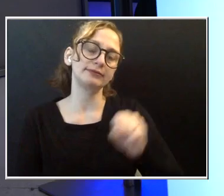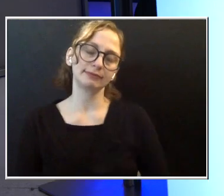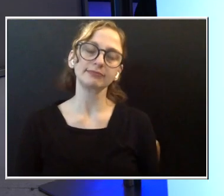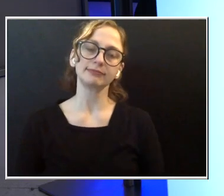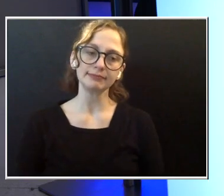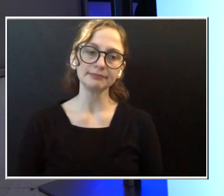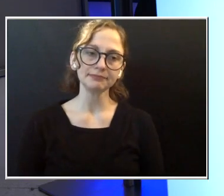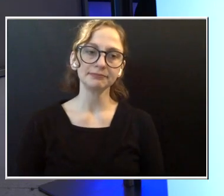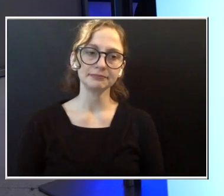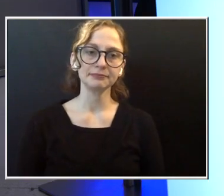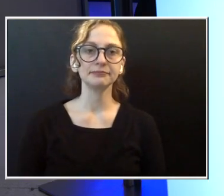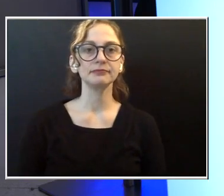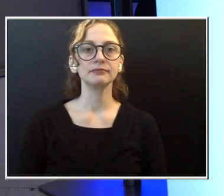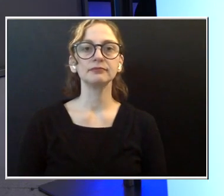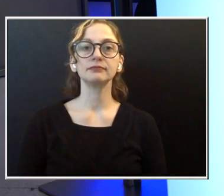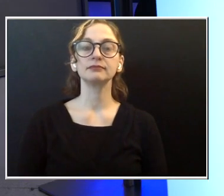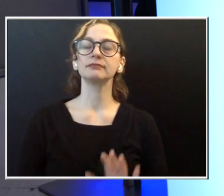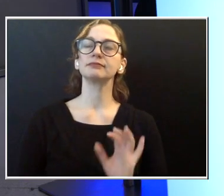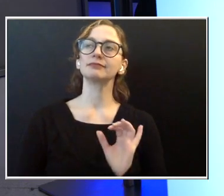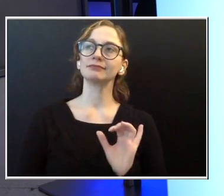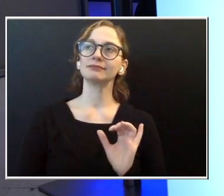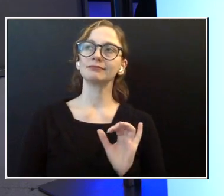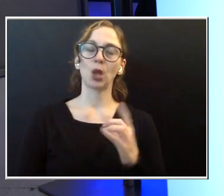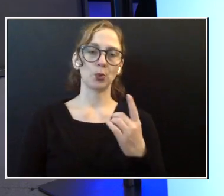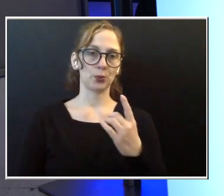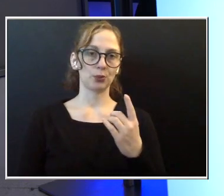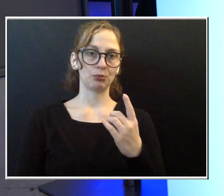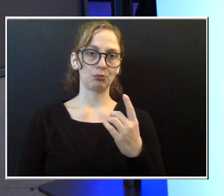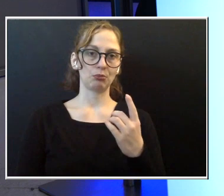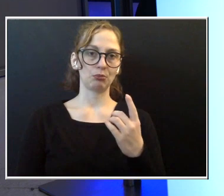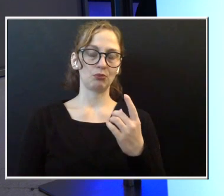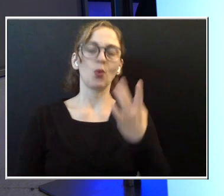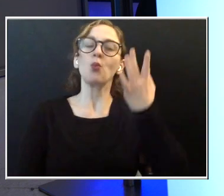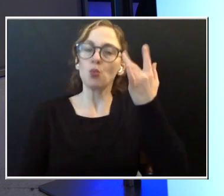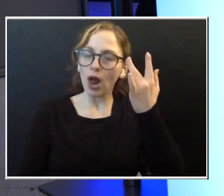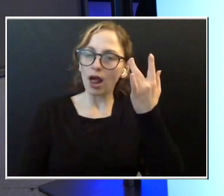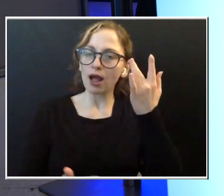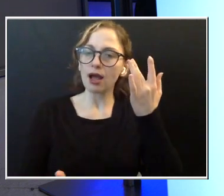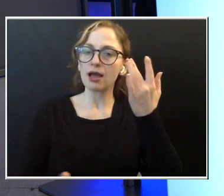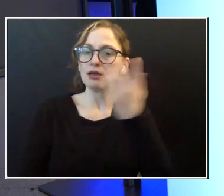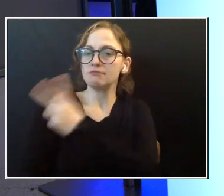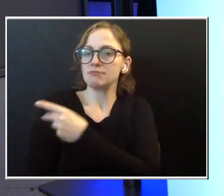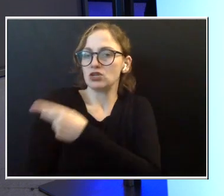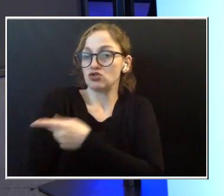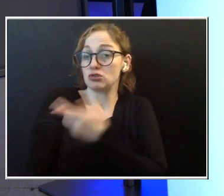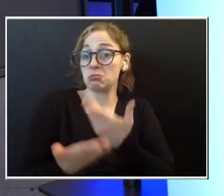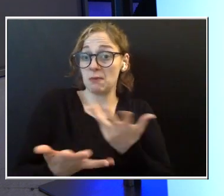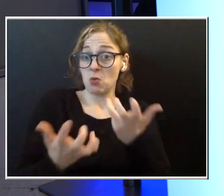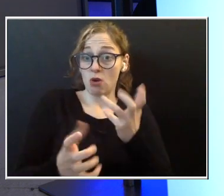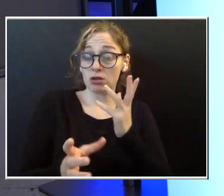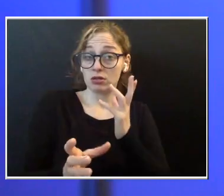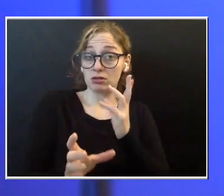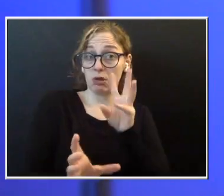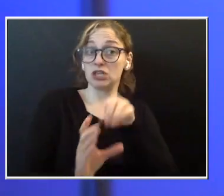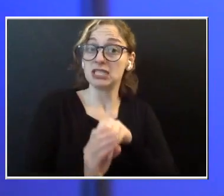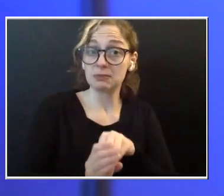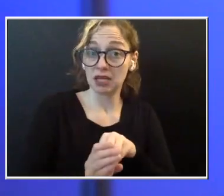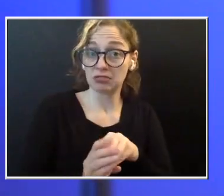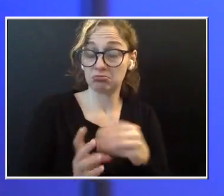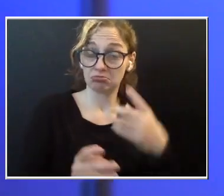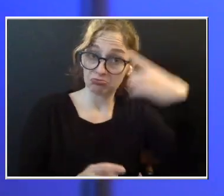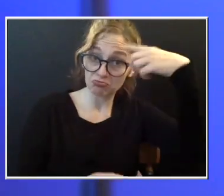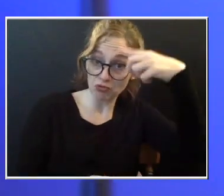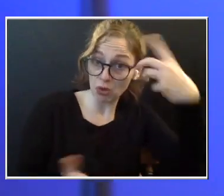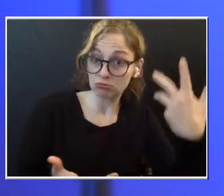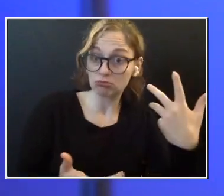Tammy, why might patients want to participate? What's in it for them? Well, I think, first of all, I think people do want to participate